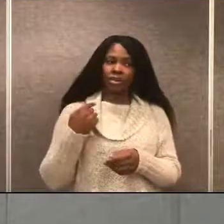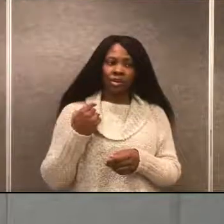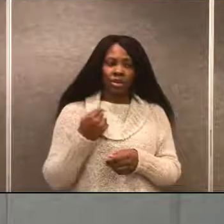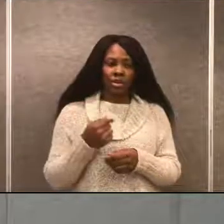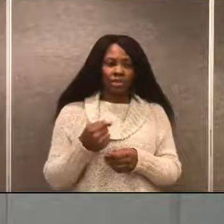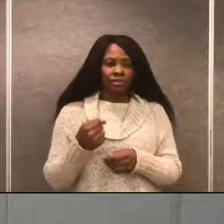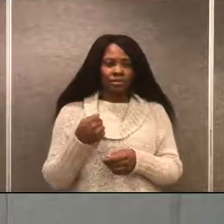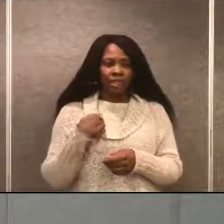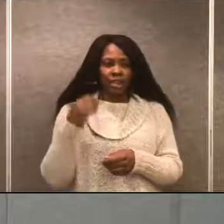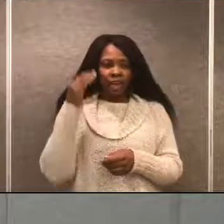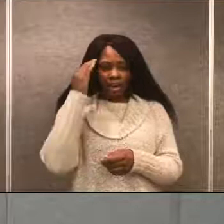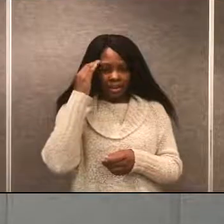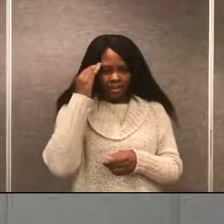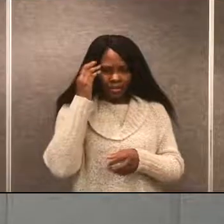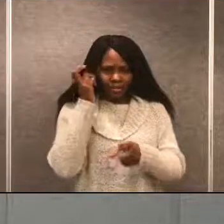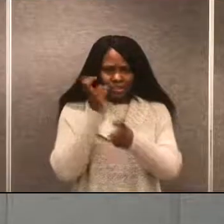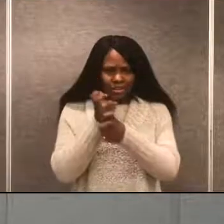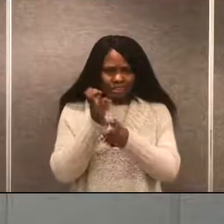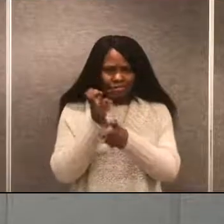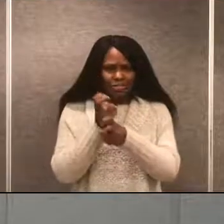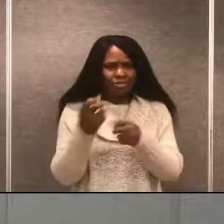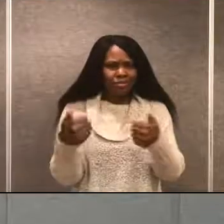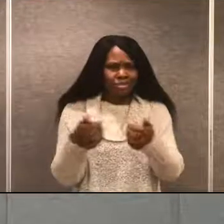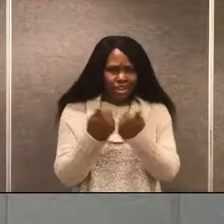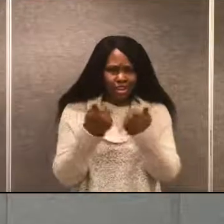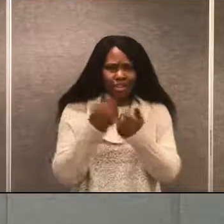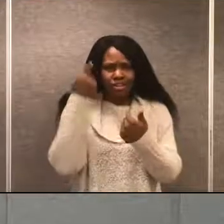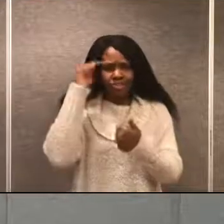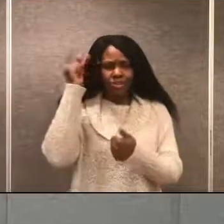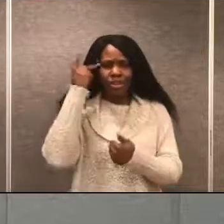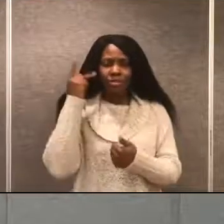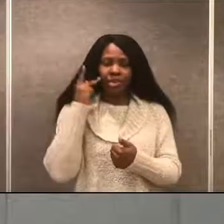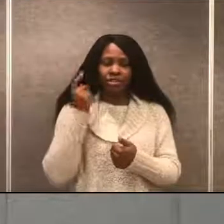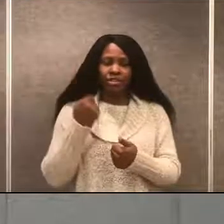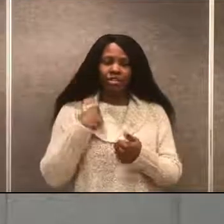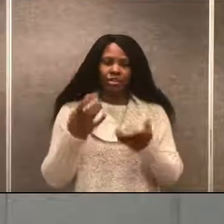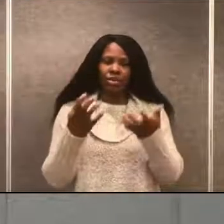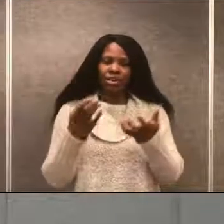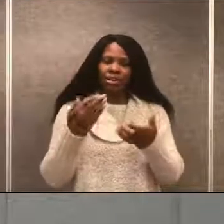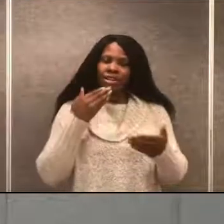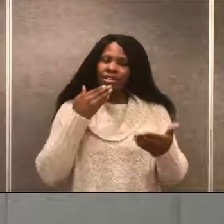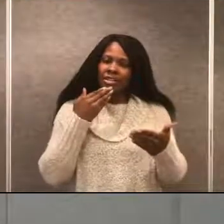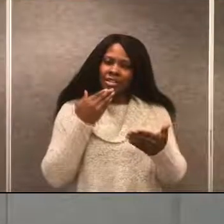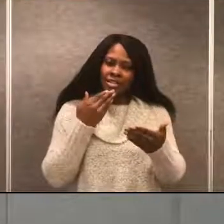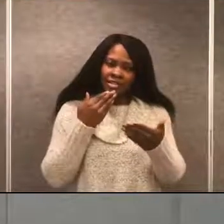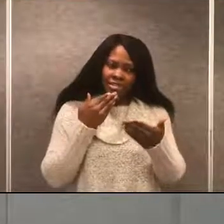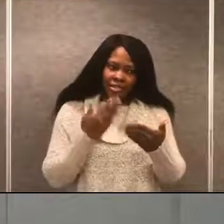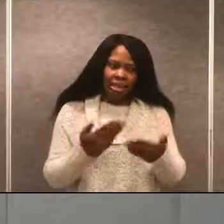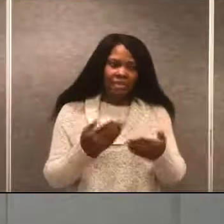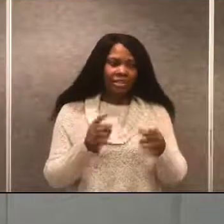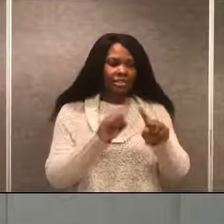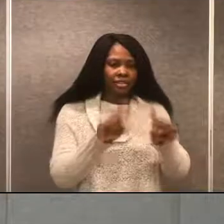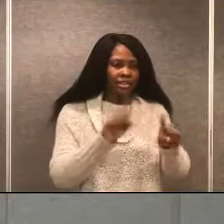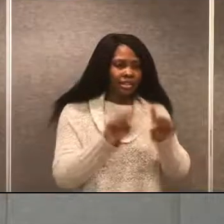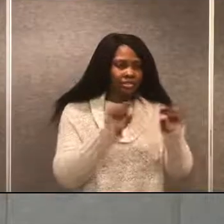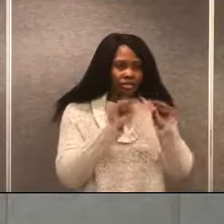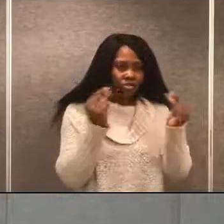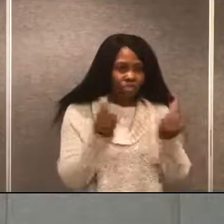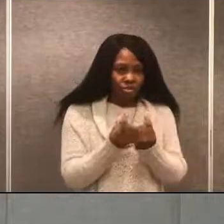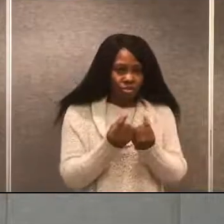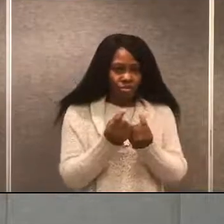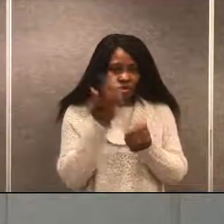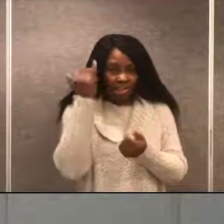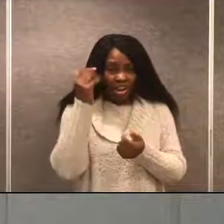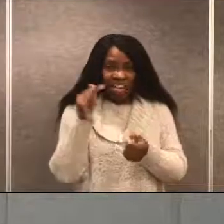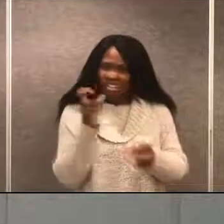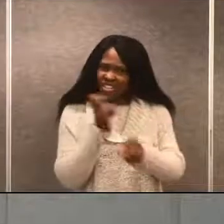but I know this is also challenging for you as well. Yes. I want to just thank the unions, the EOAA, the EOEA, and the other unions, because this